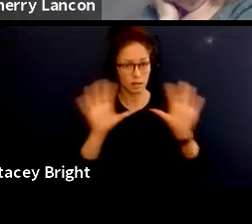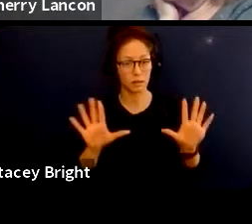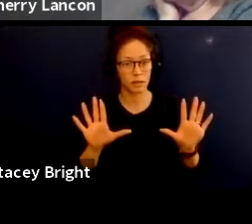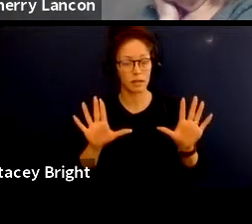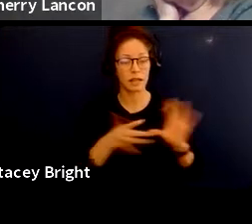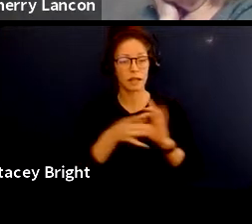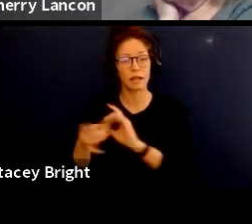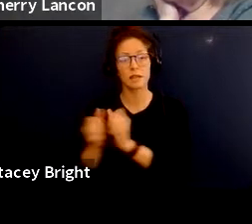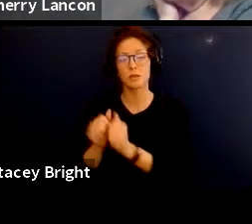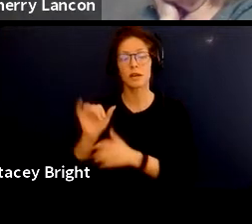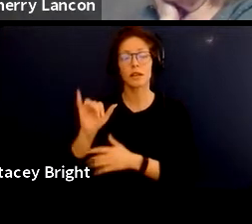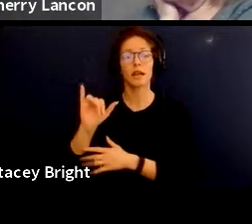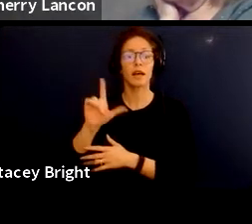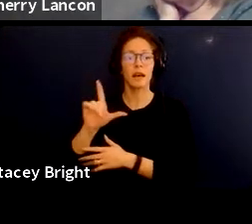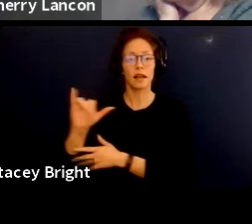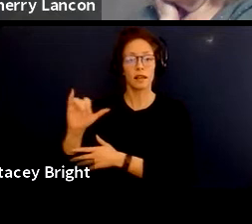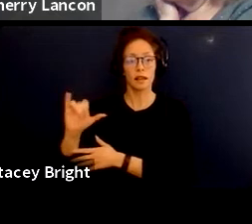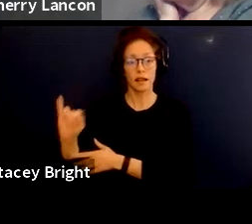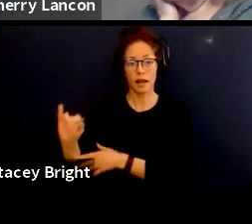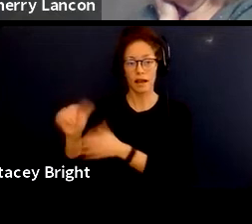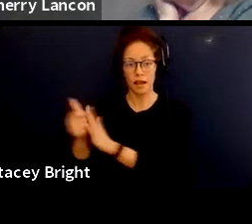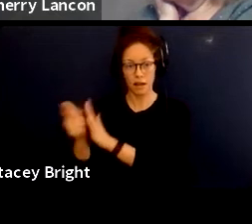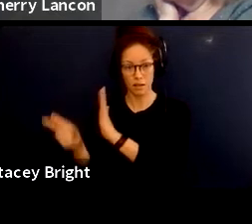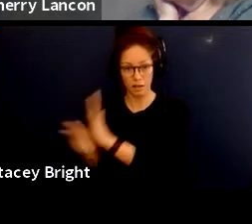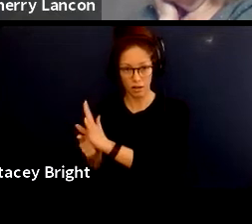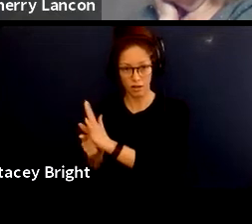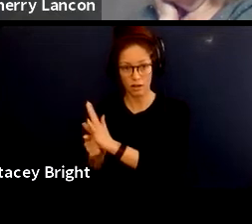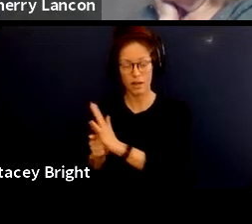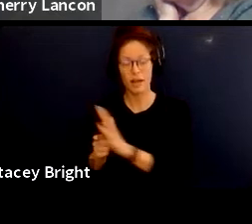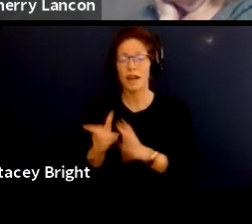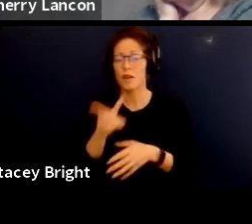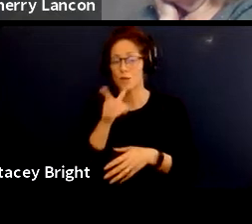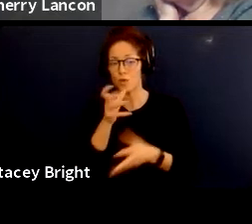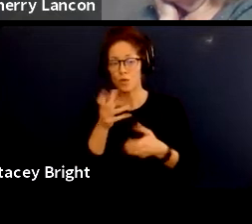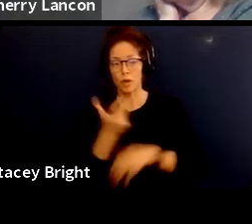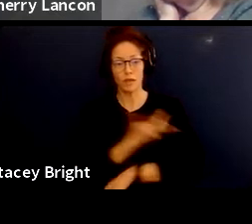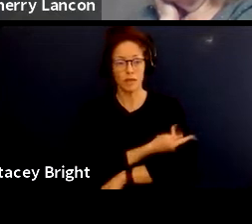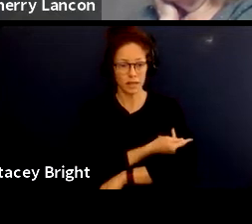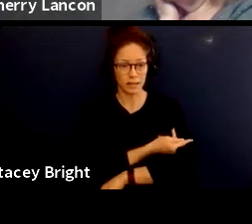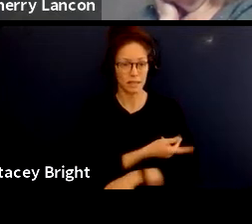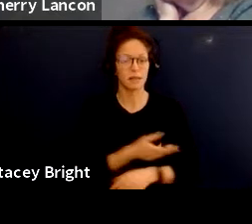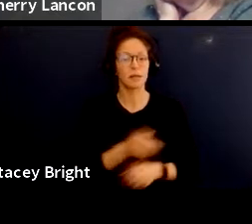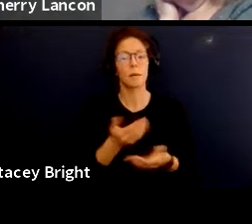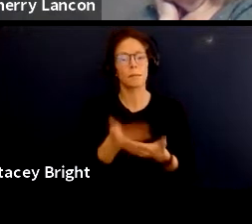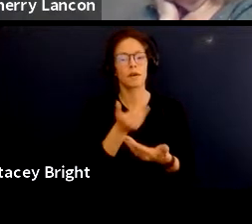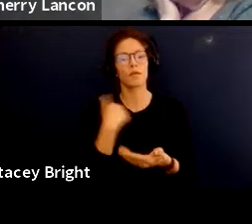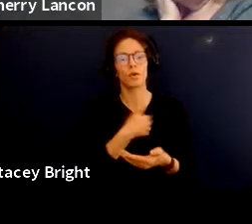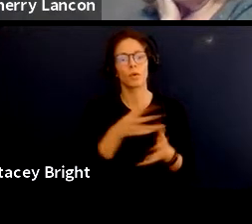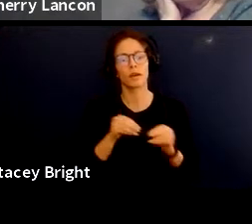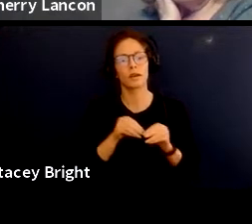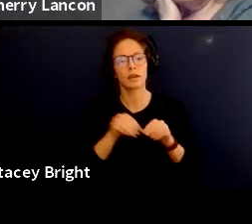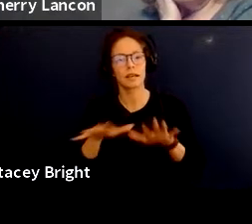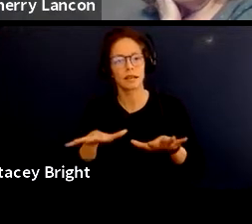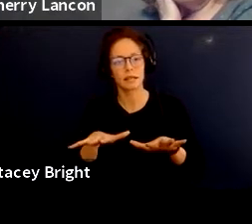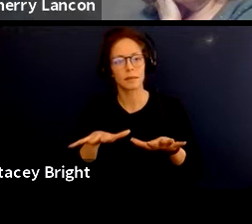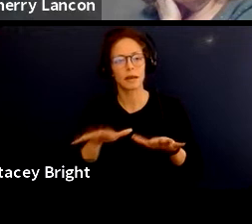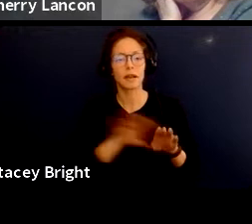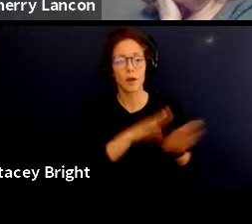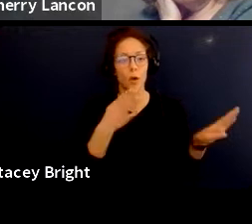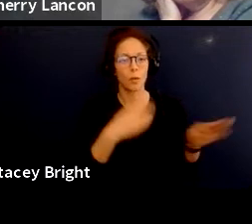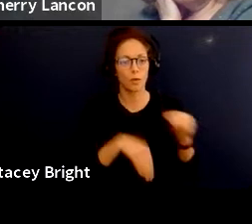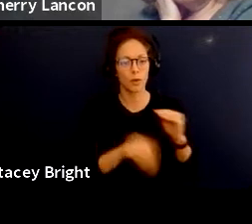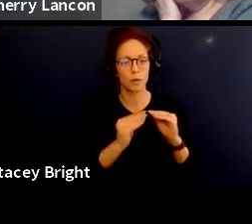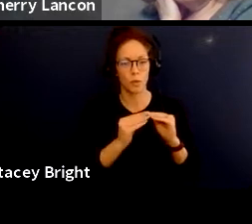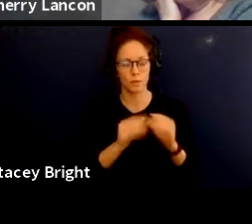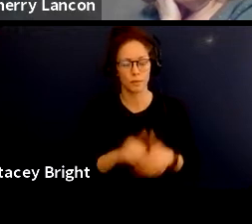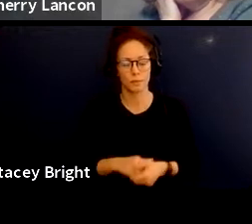law, and access to the vaccine for all staff who want it before expanding. Every single time we change the learning schedule,